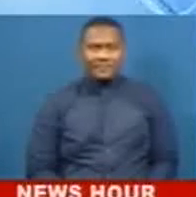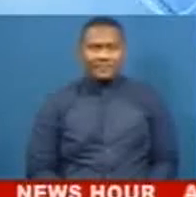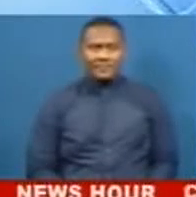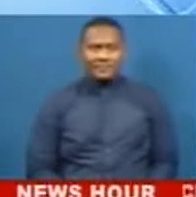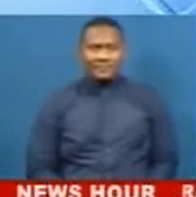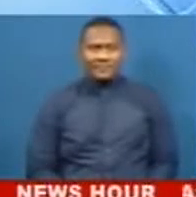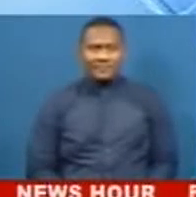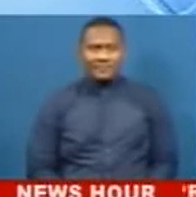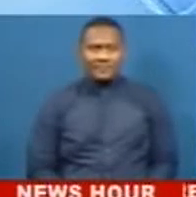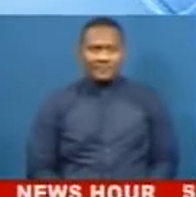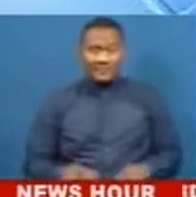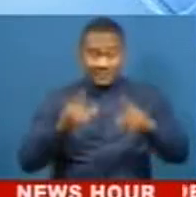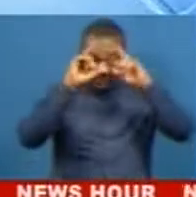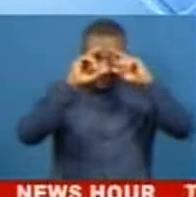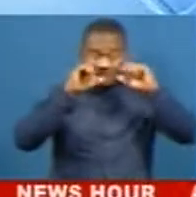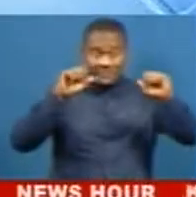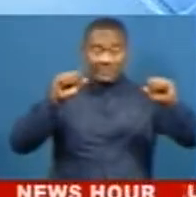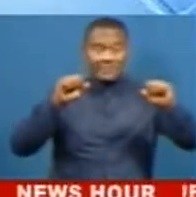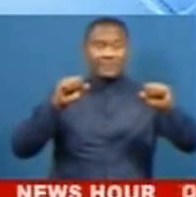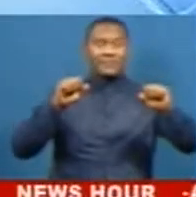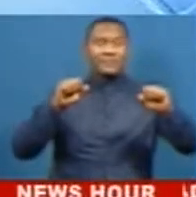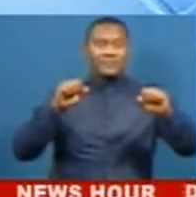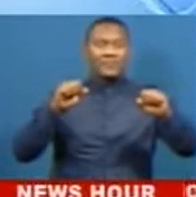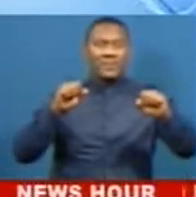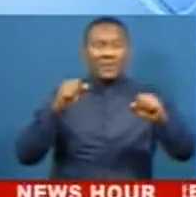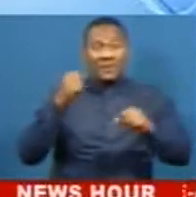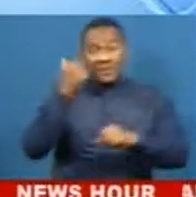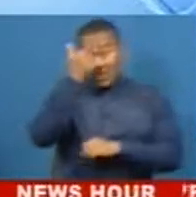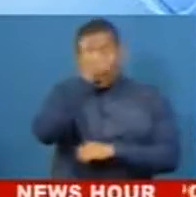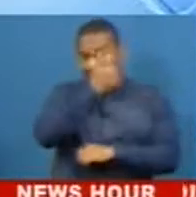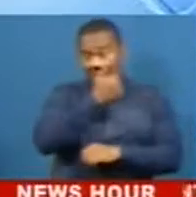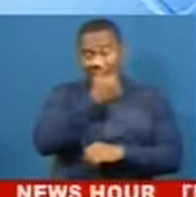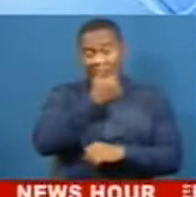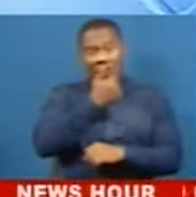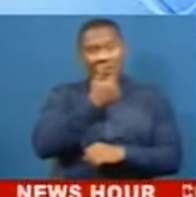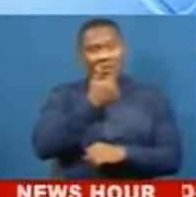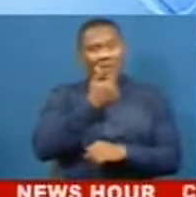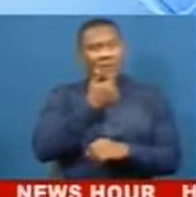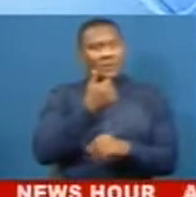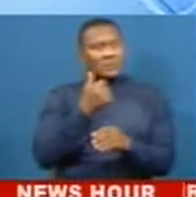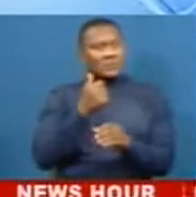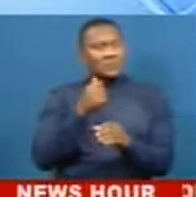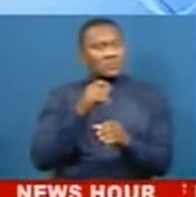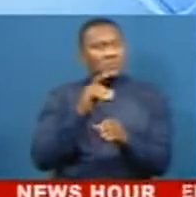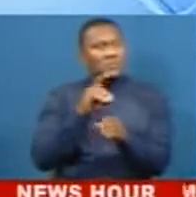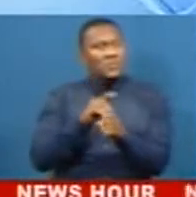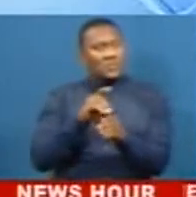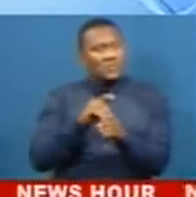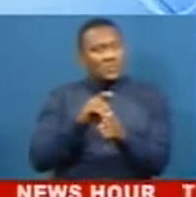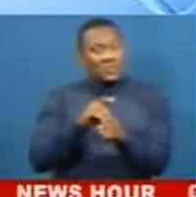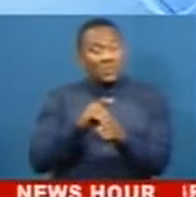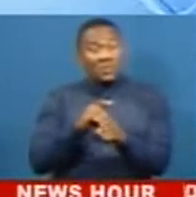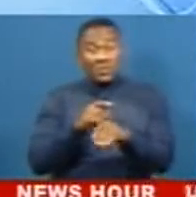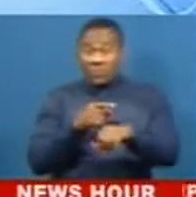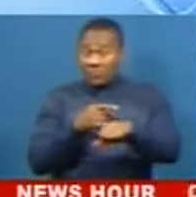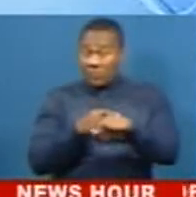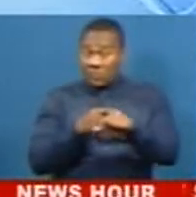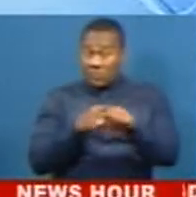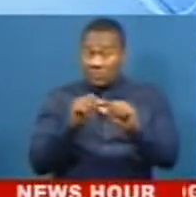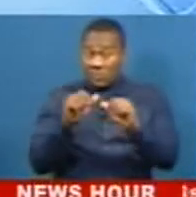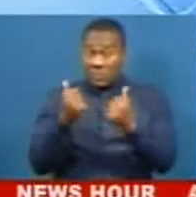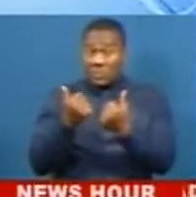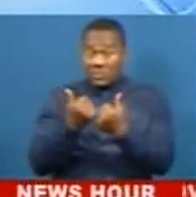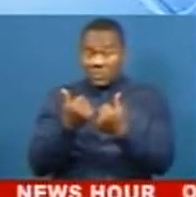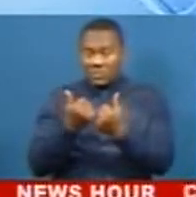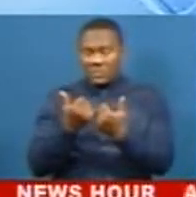president of the African Amputee Football Federation, Mr. Francis Ajitosua, has appealed to President Akufo-Addo to once again come to the aid of